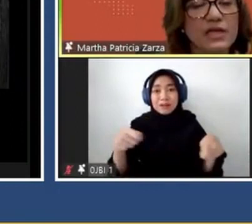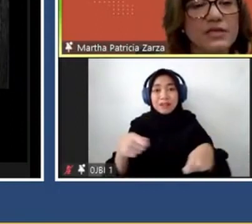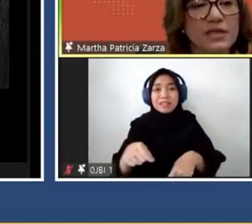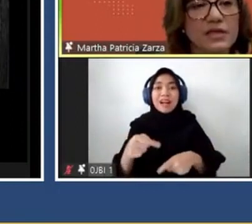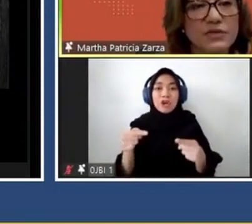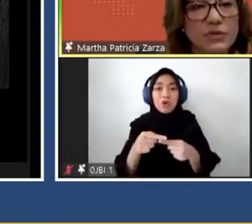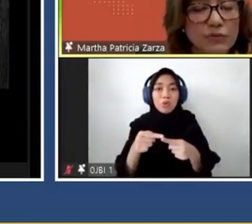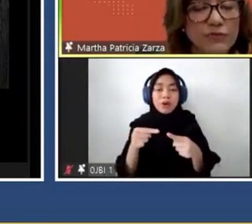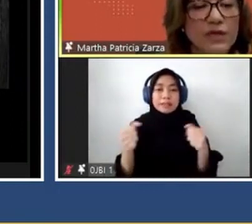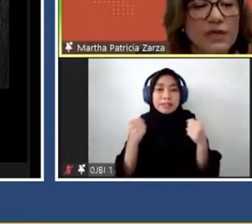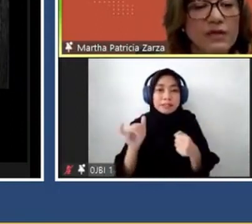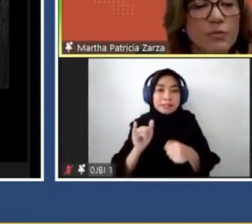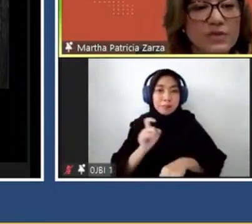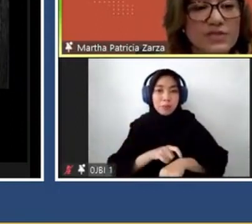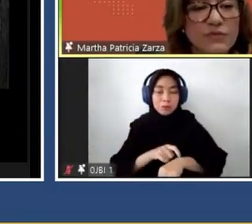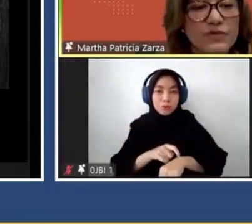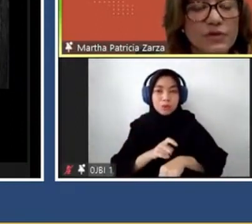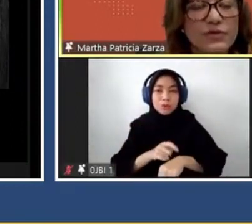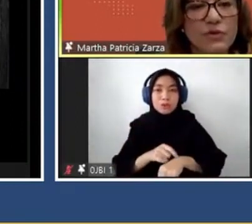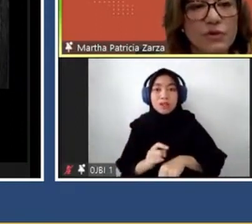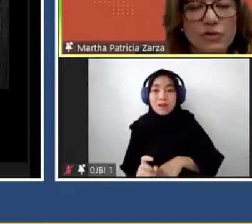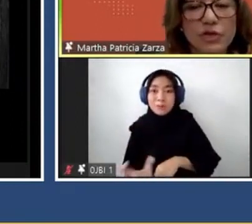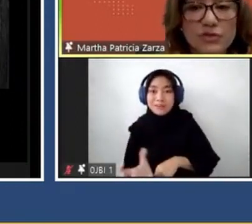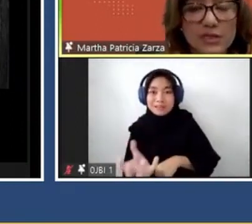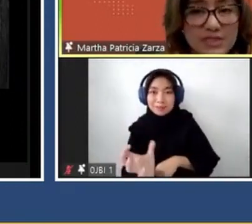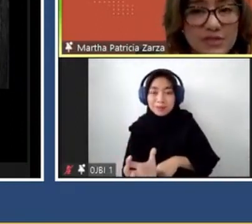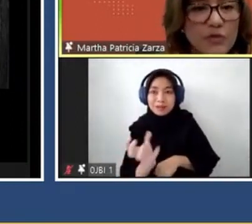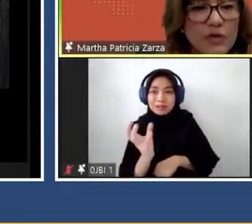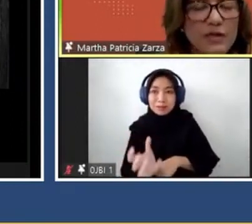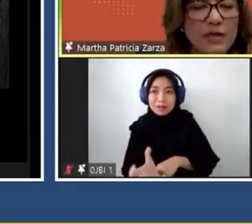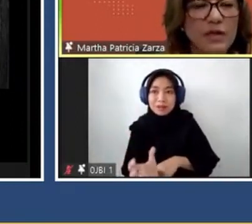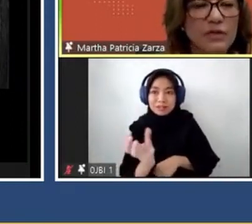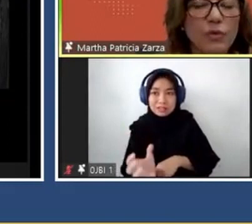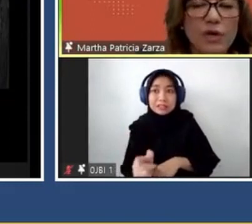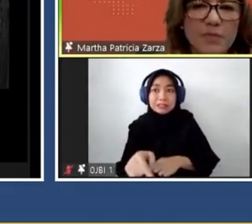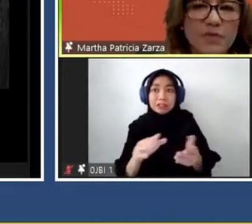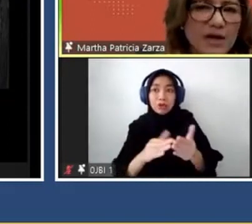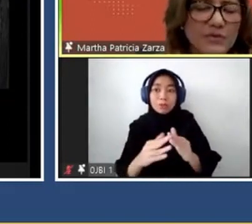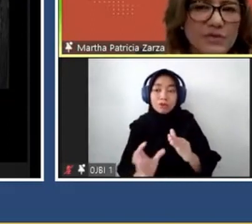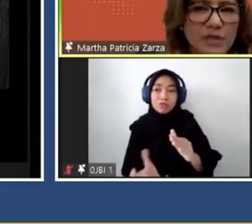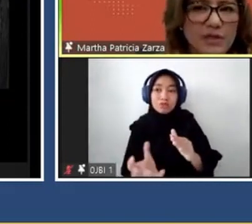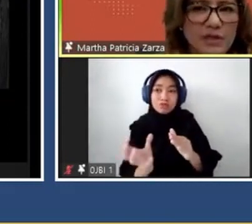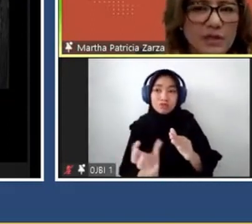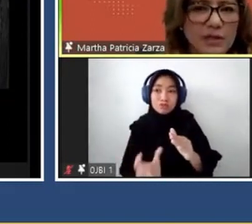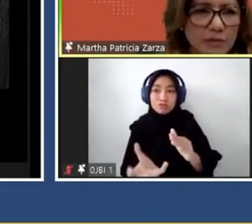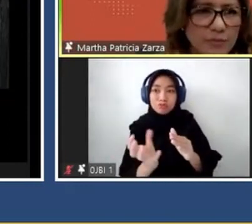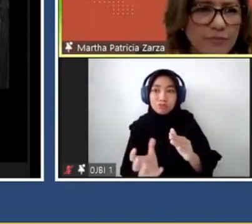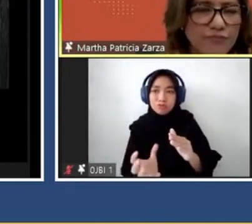because the stove, the wood stove, is also used in this community to warm up the house